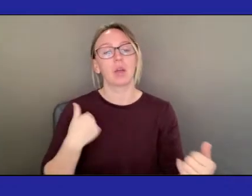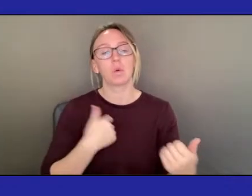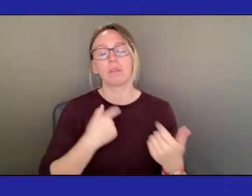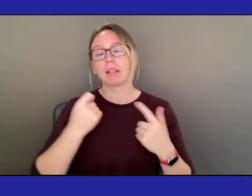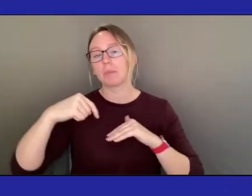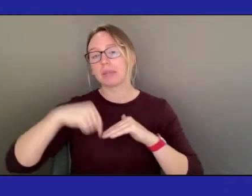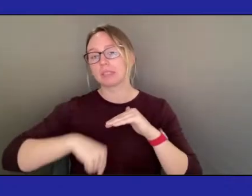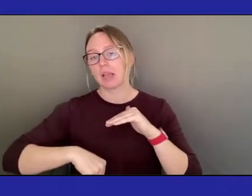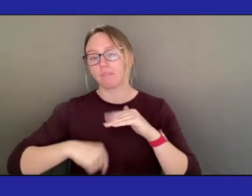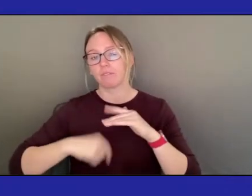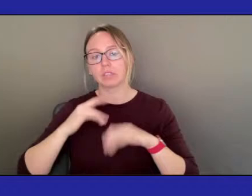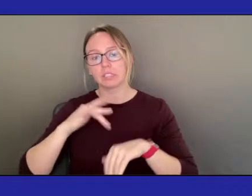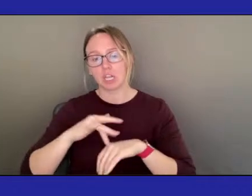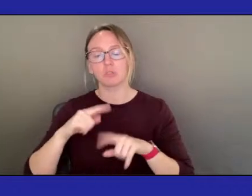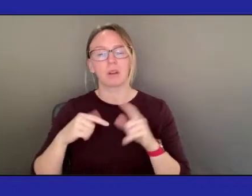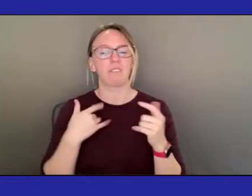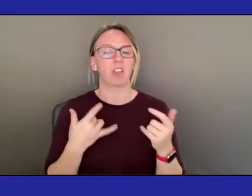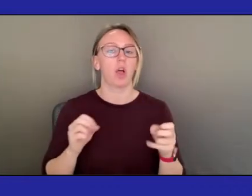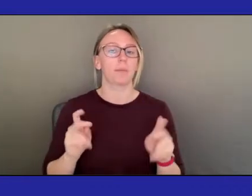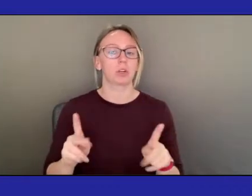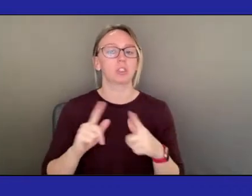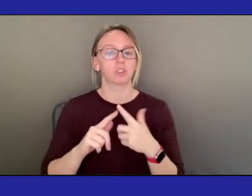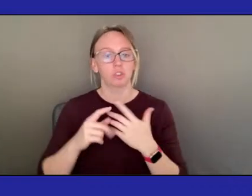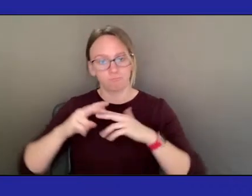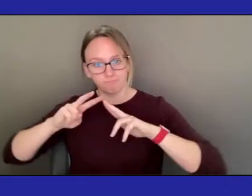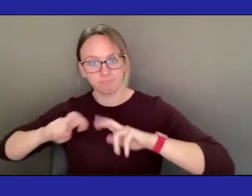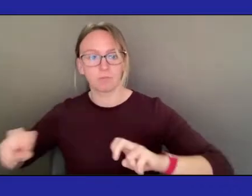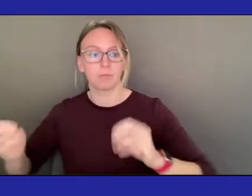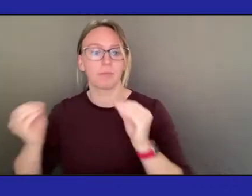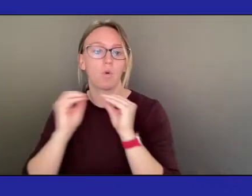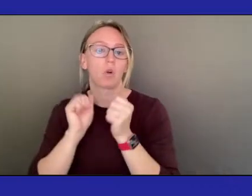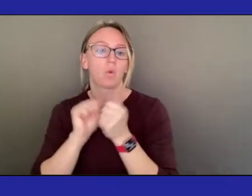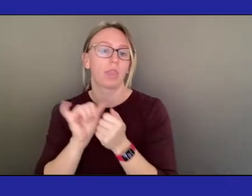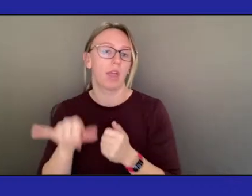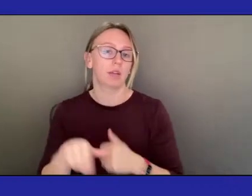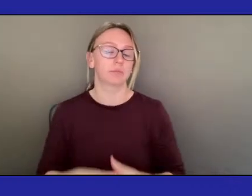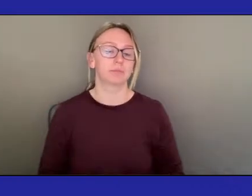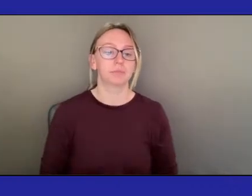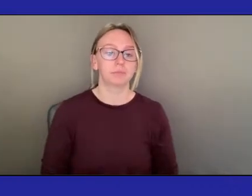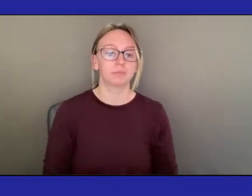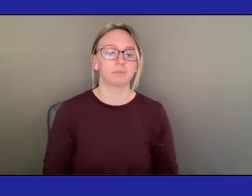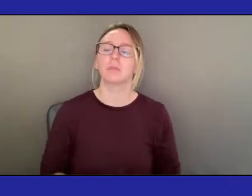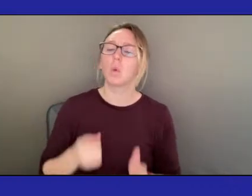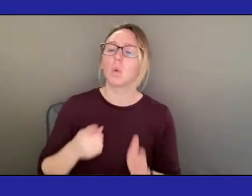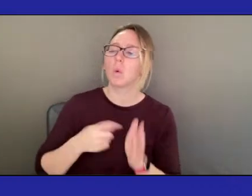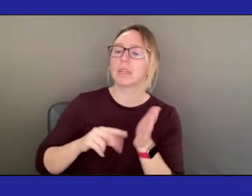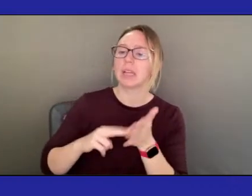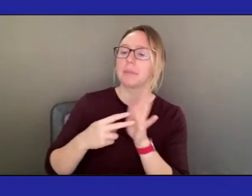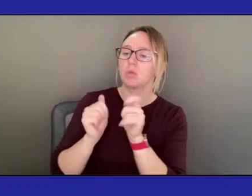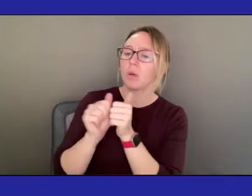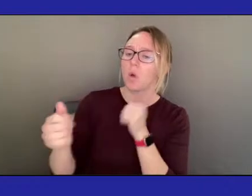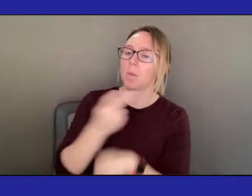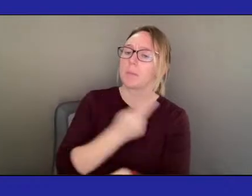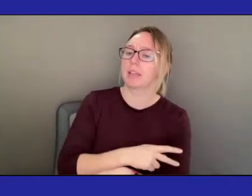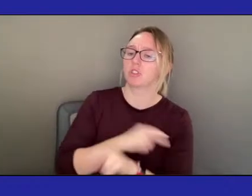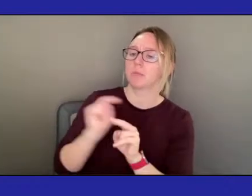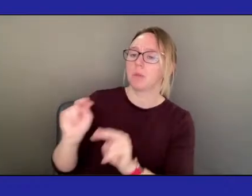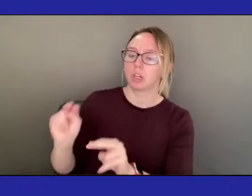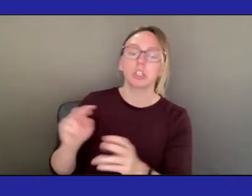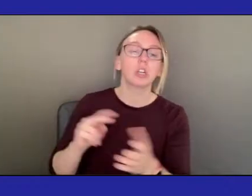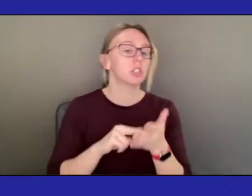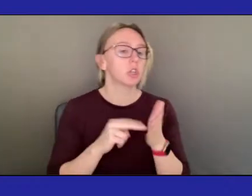but I think there's an opportunity to lean into that as well. What does that mean, remote patient monitoring? So where a patient